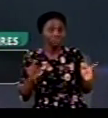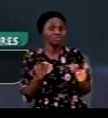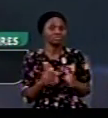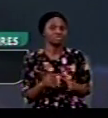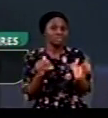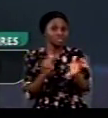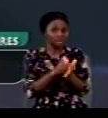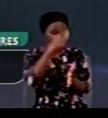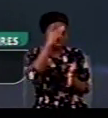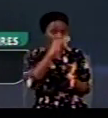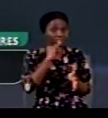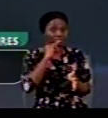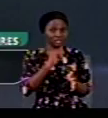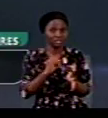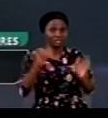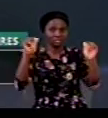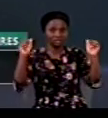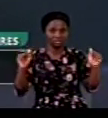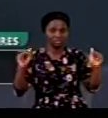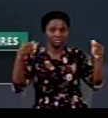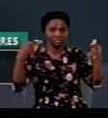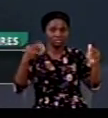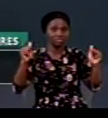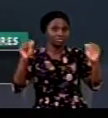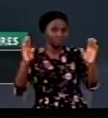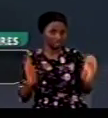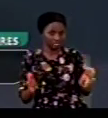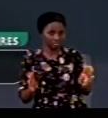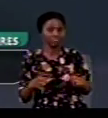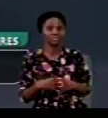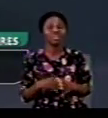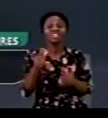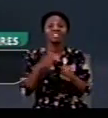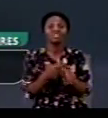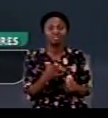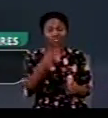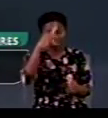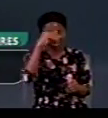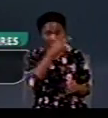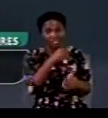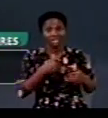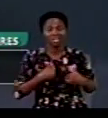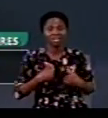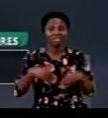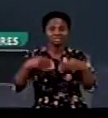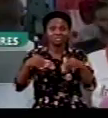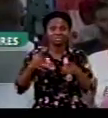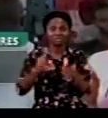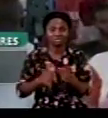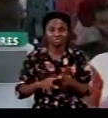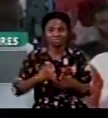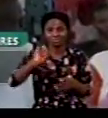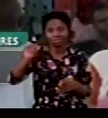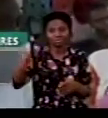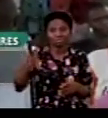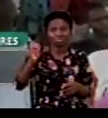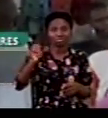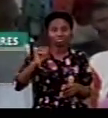to know is not for sale in your life. Give me a good amen. Amen.